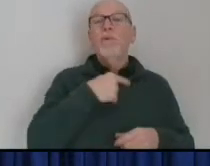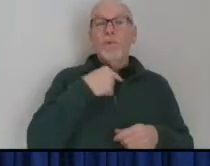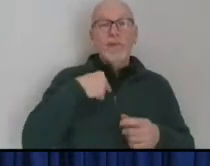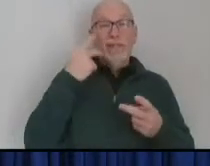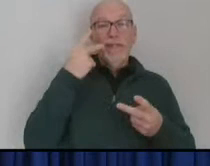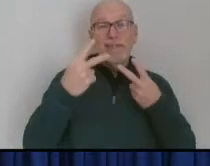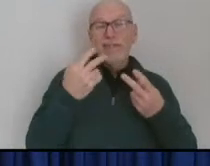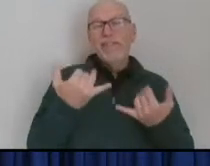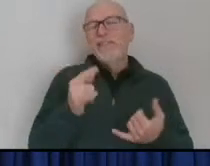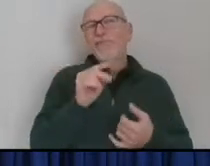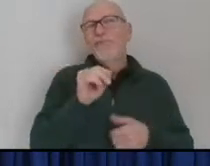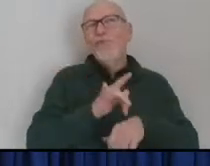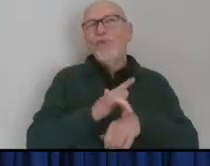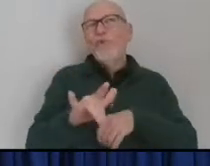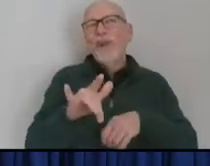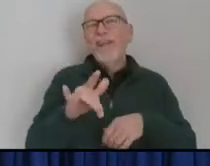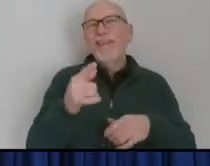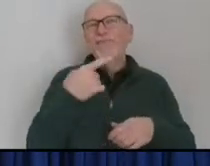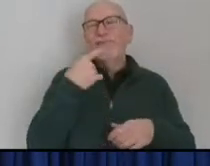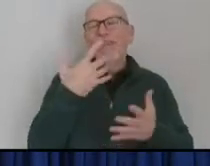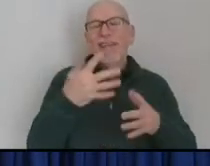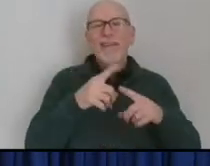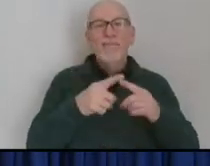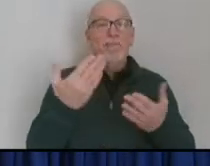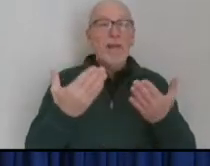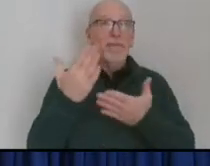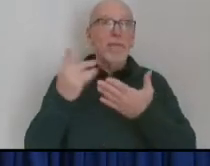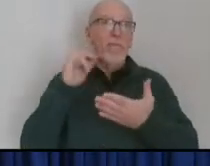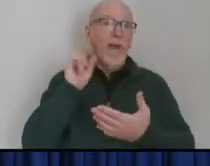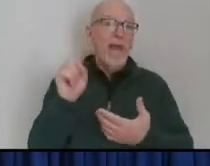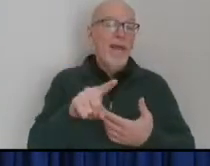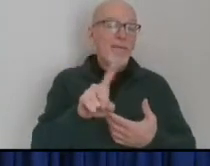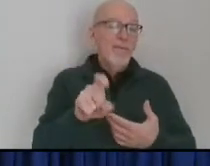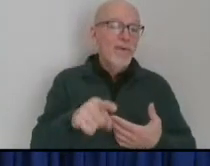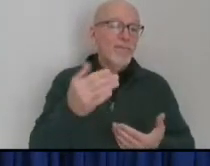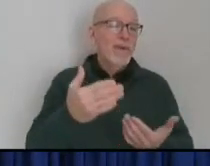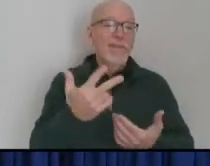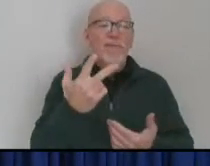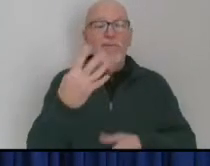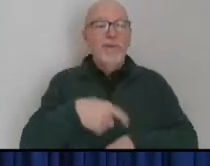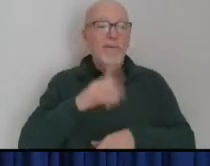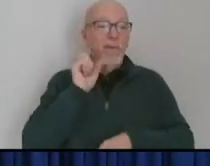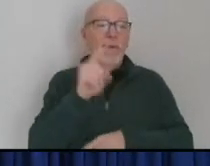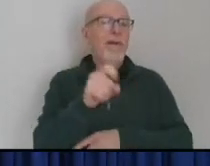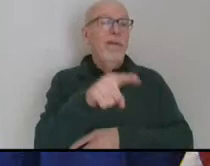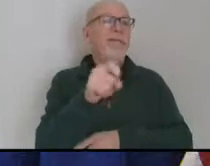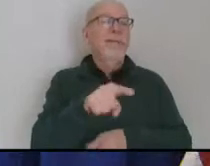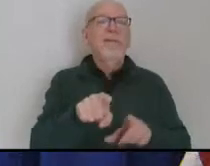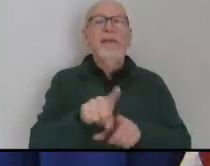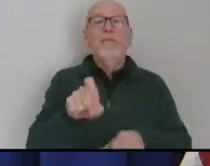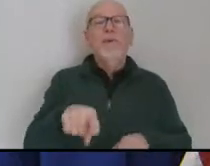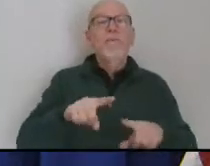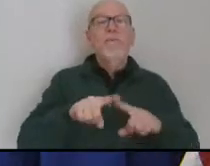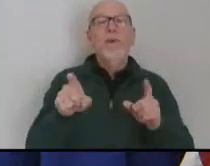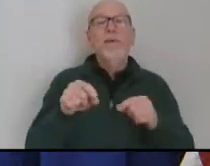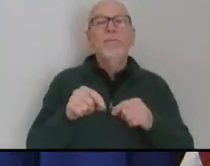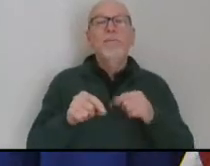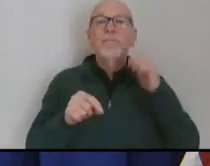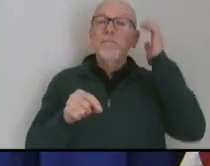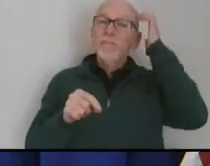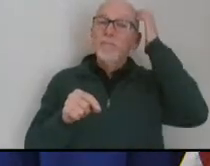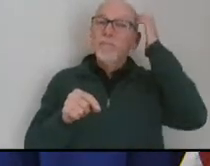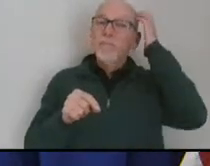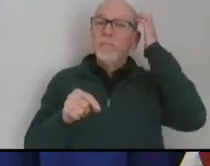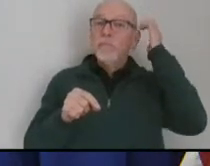early to tell probably. Maybe you'll get this question. Maybe you'll get it 3 or 4 times. But the question is,